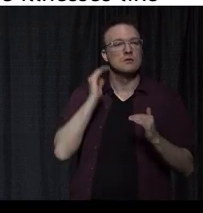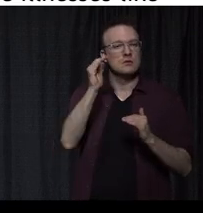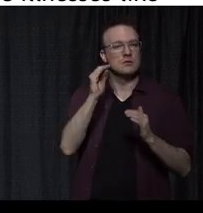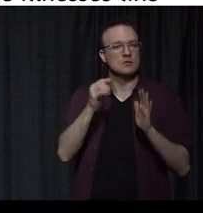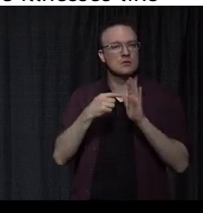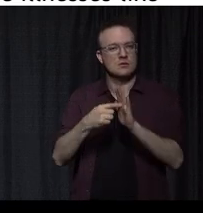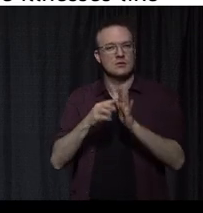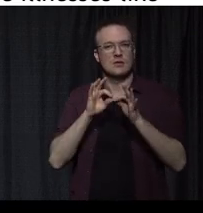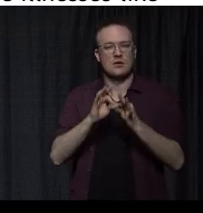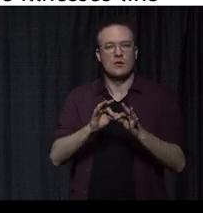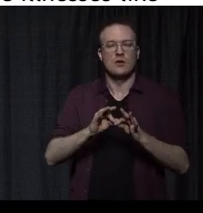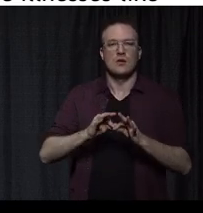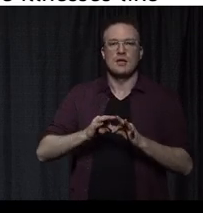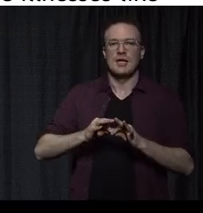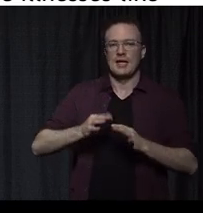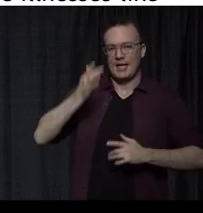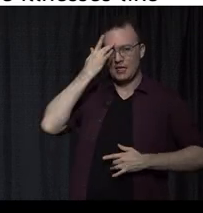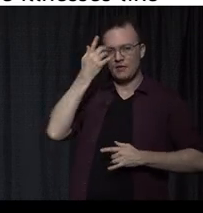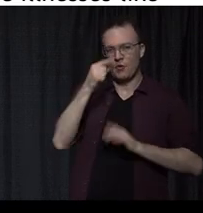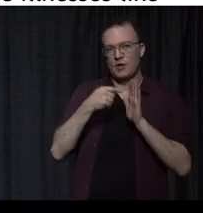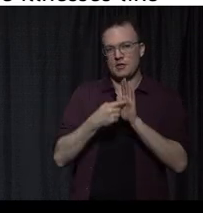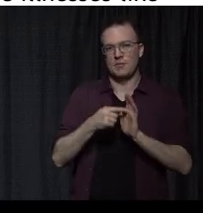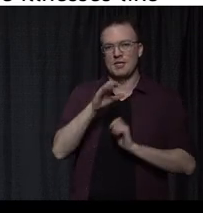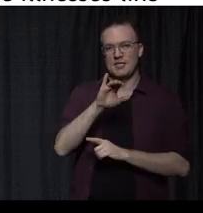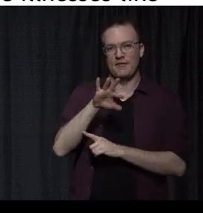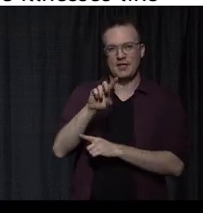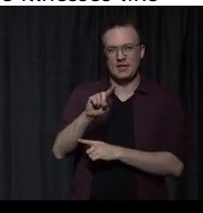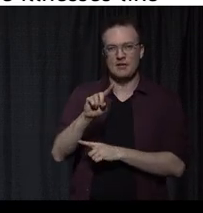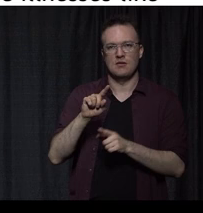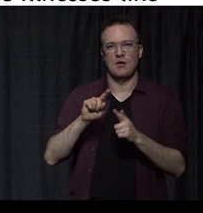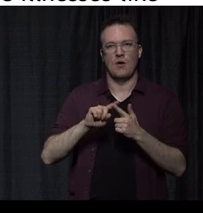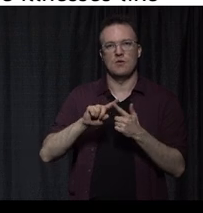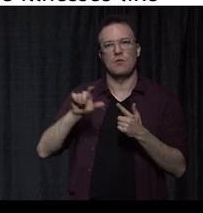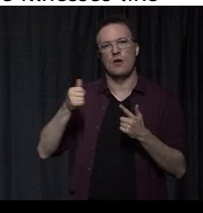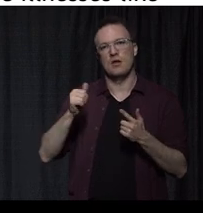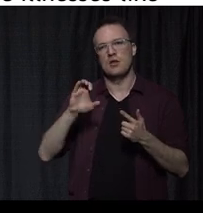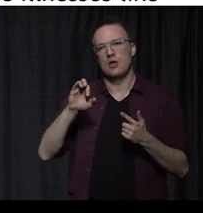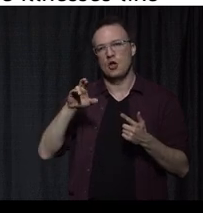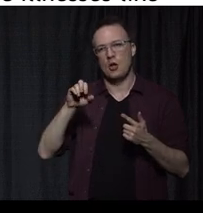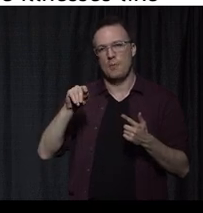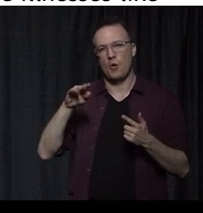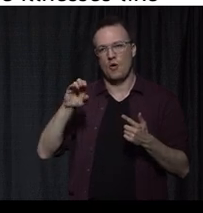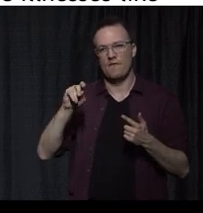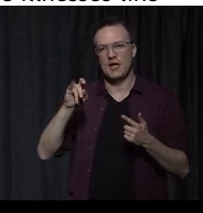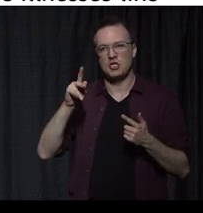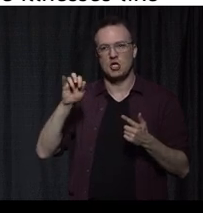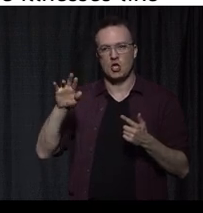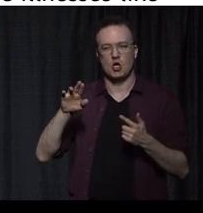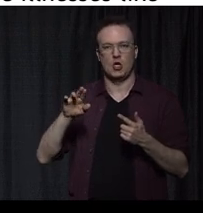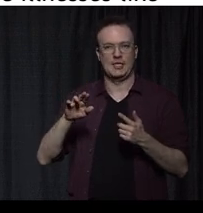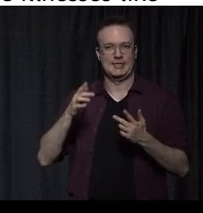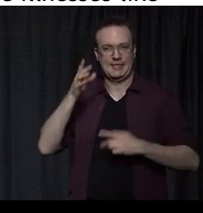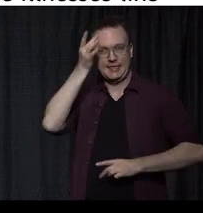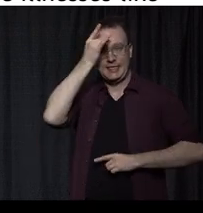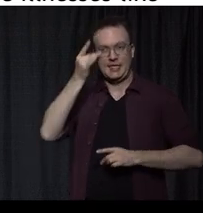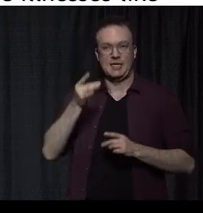comes to chronic illnesses like cardiovascular and cerebrovascular disease and infections like COVID-19.